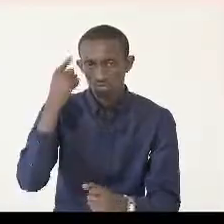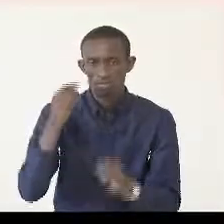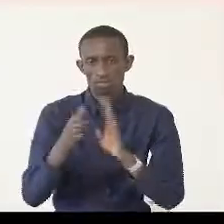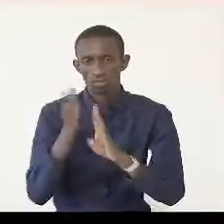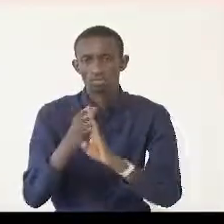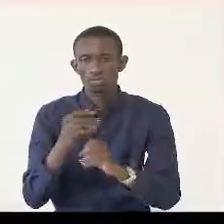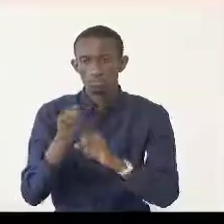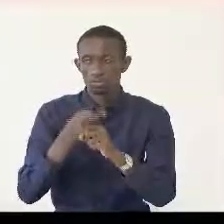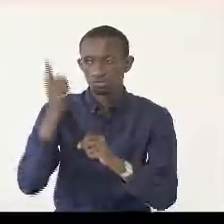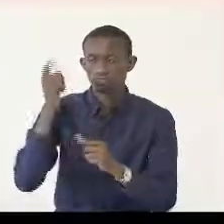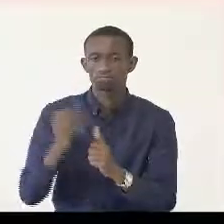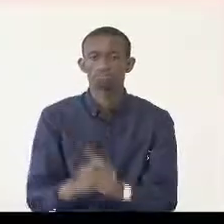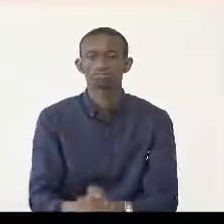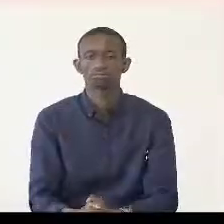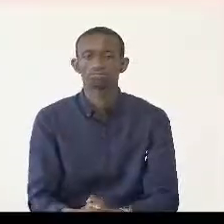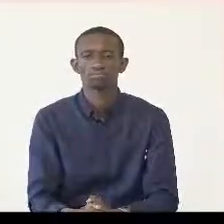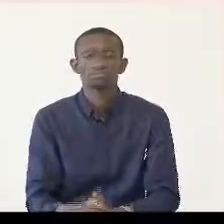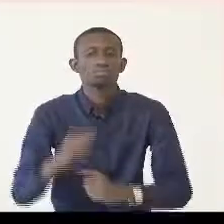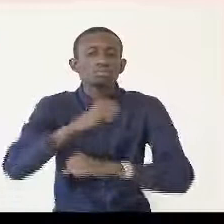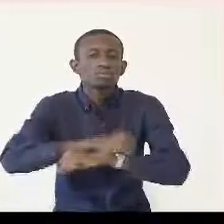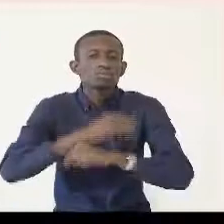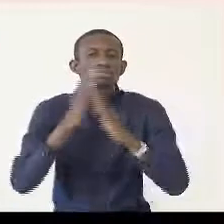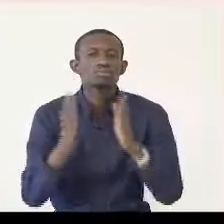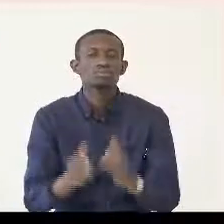this problem, okay? So then, students,